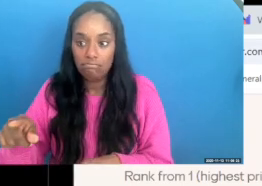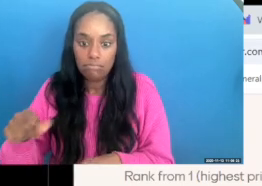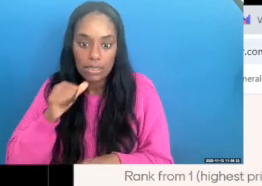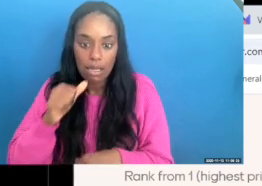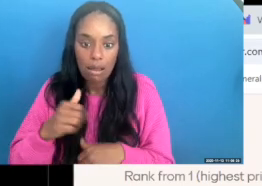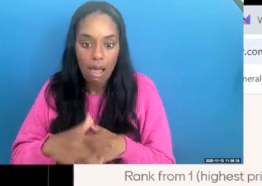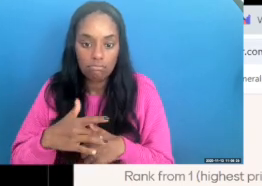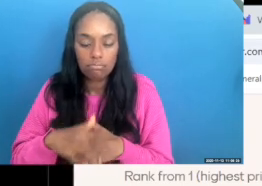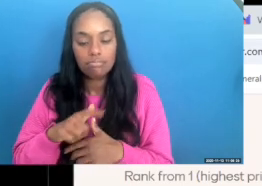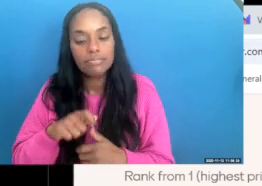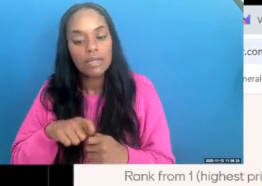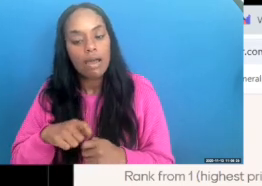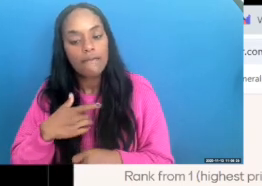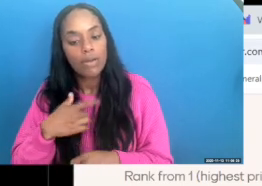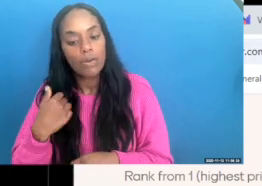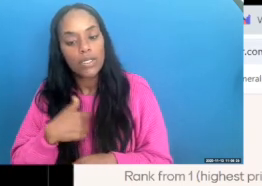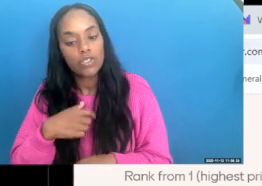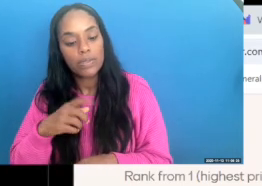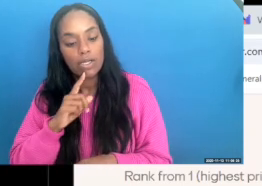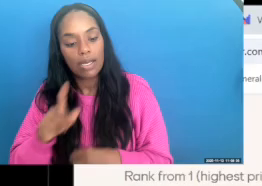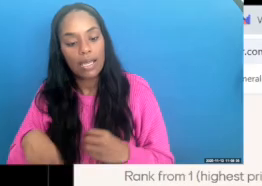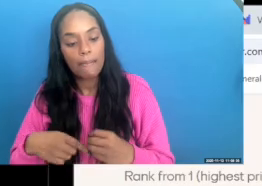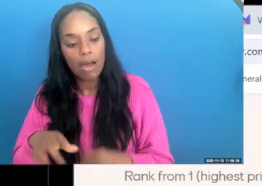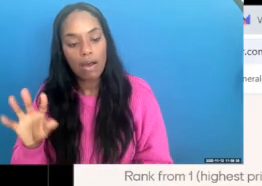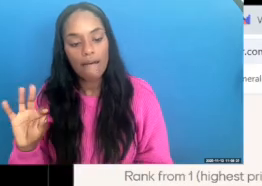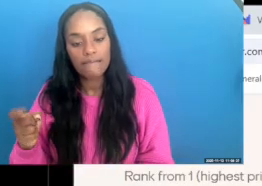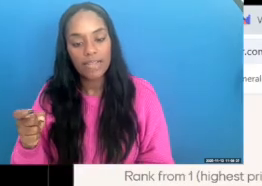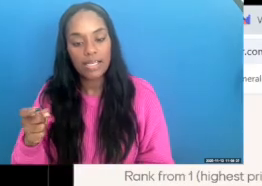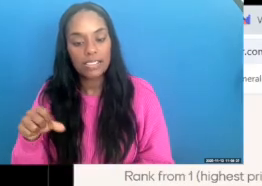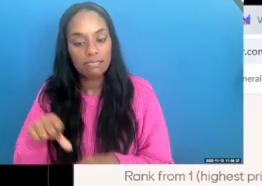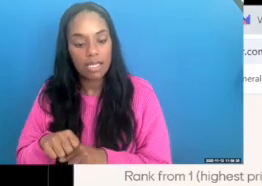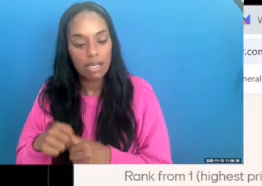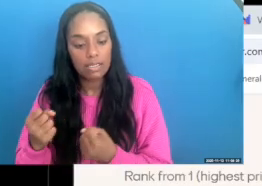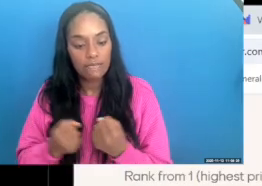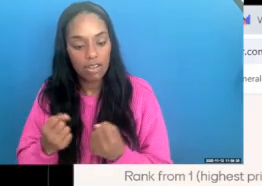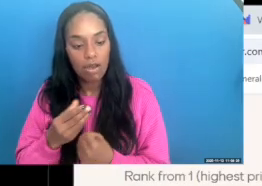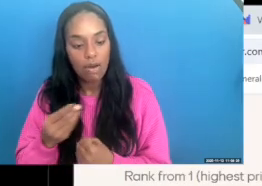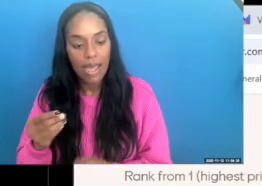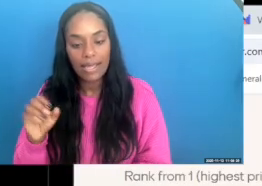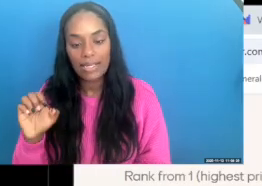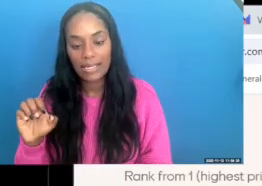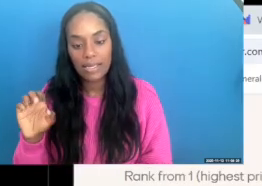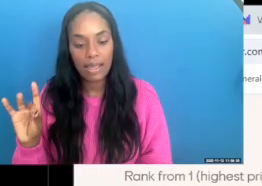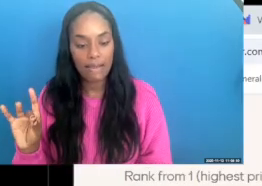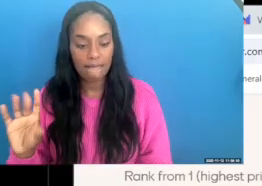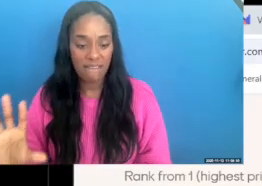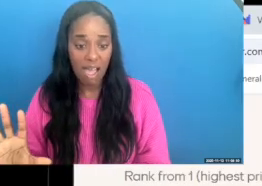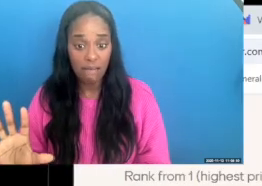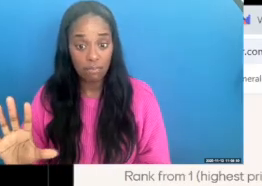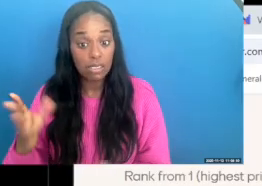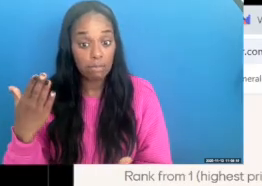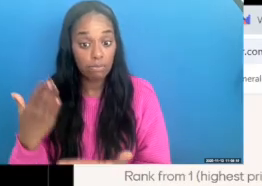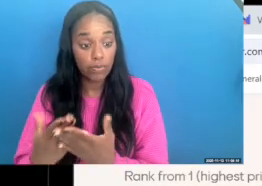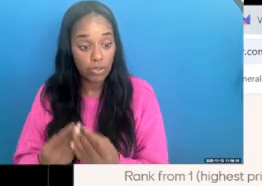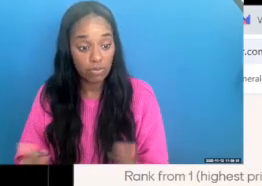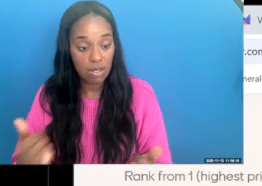California where EVs are not an option. Specifically, I think we should be talking about flex fuel vehicles and